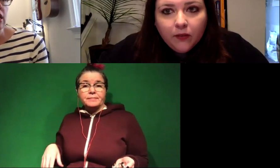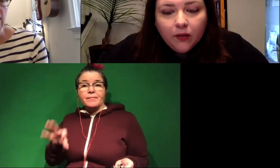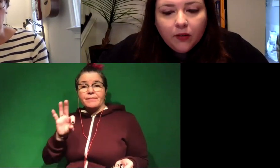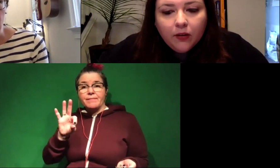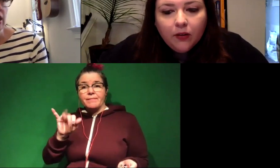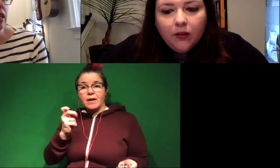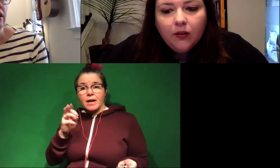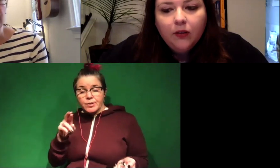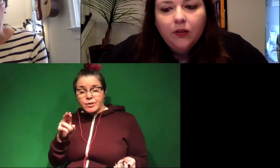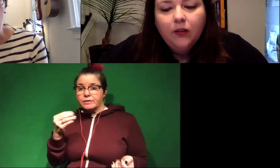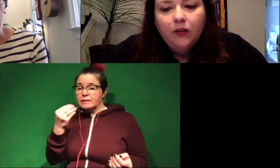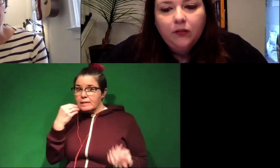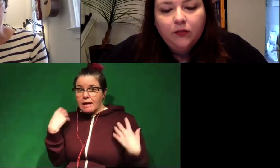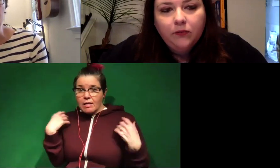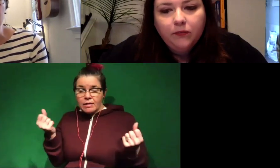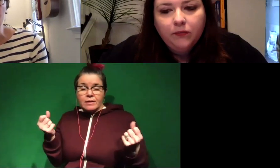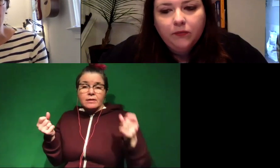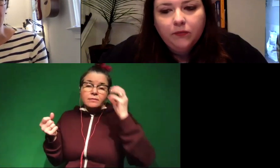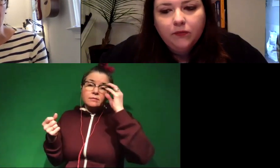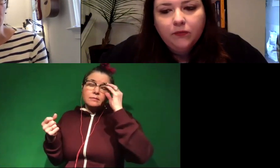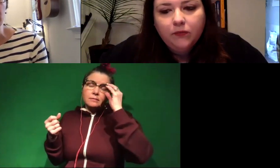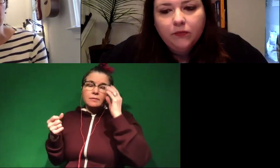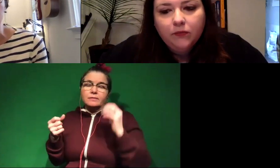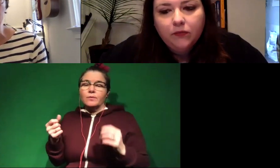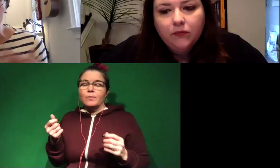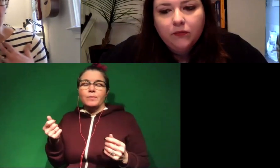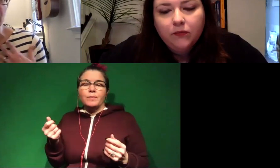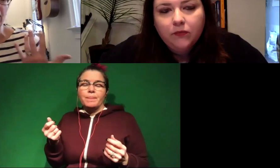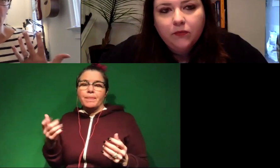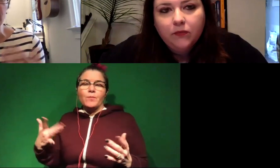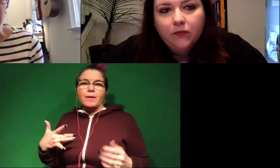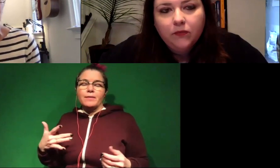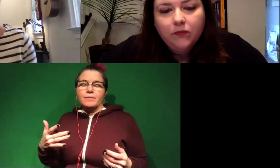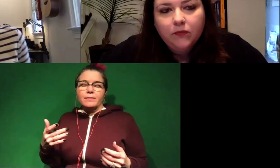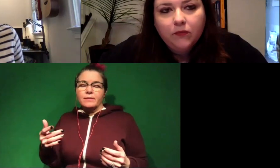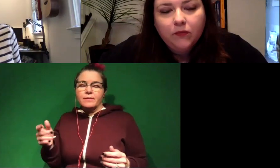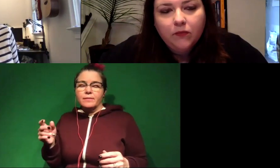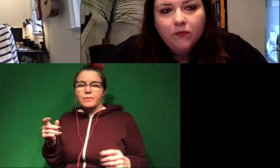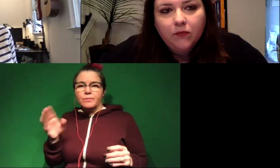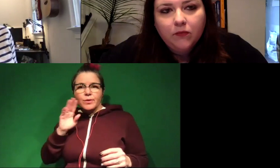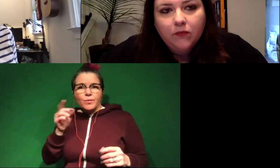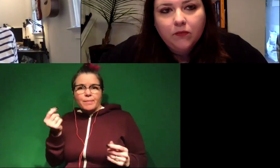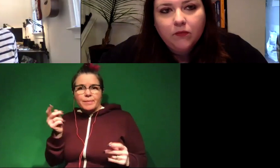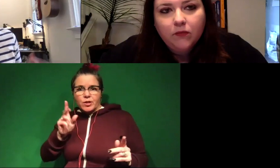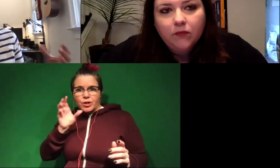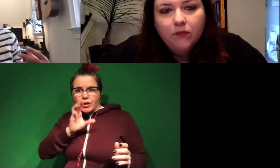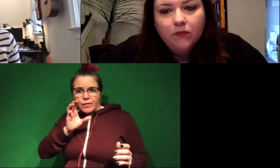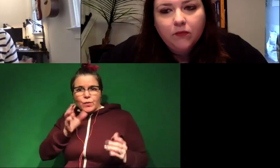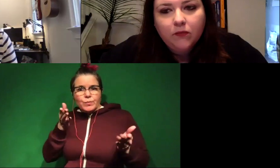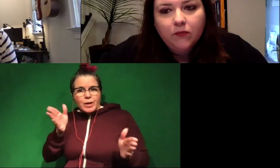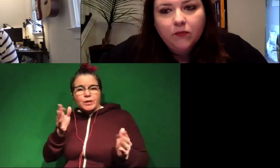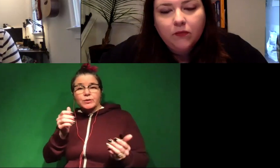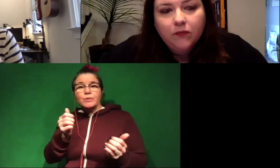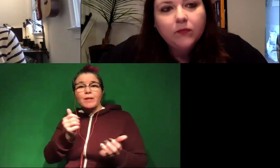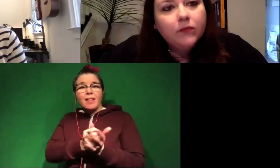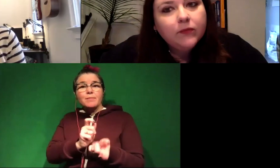fibers, eating healthy, all the stuff that everybody, even ourselves, are looking for ways to help change